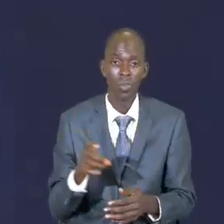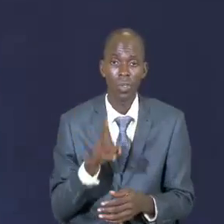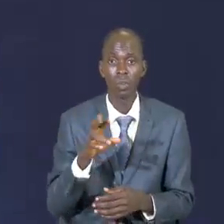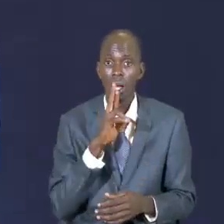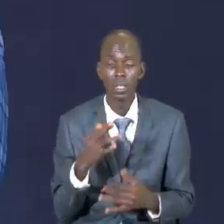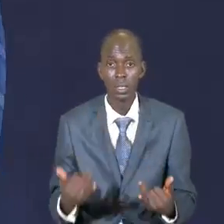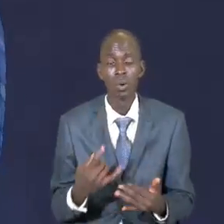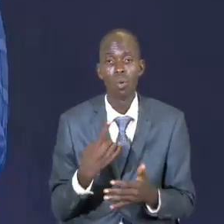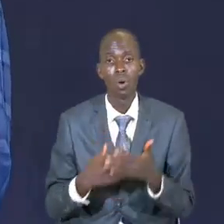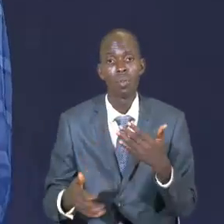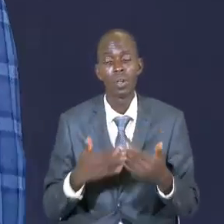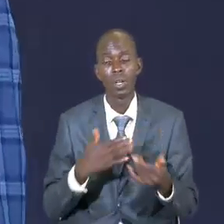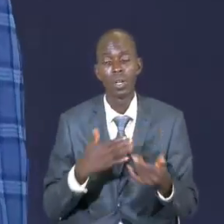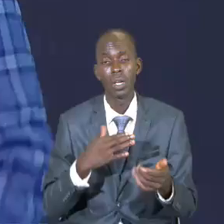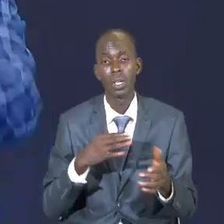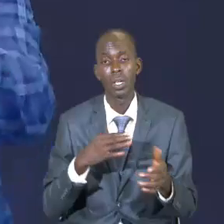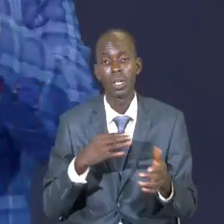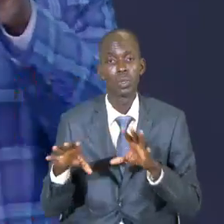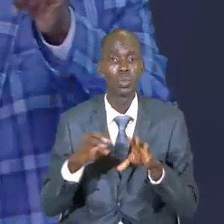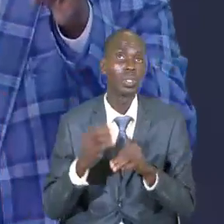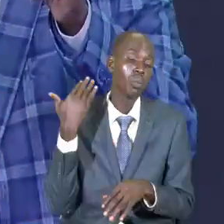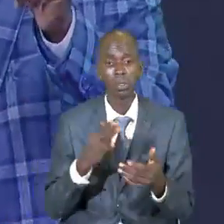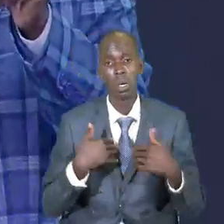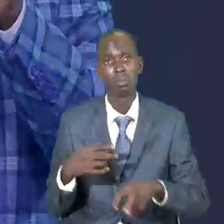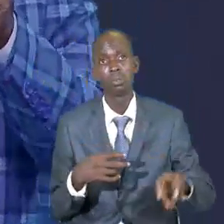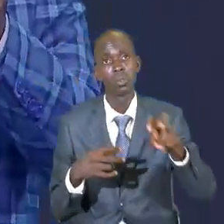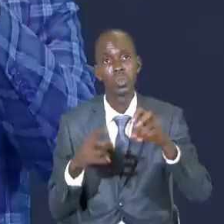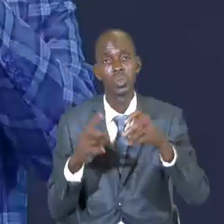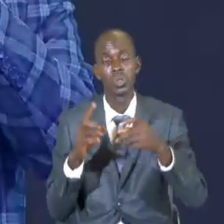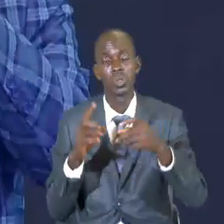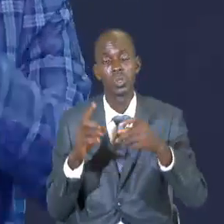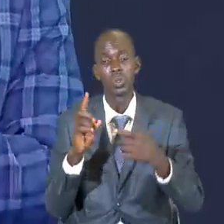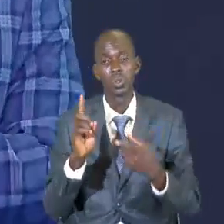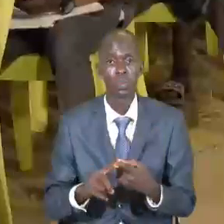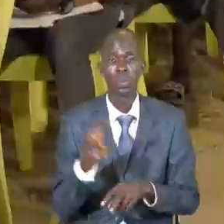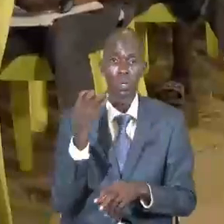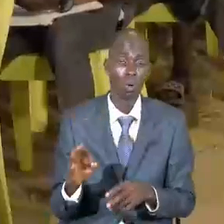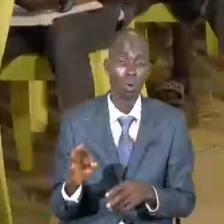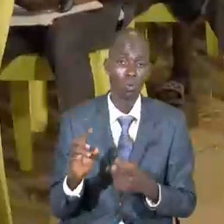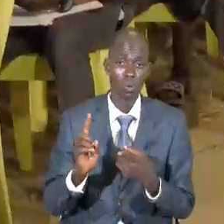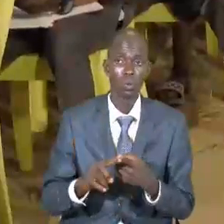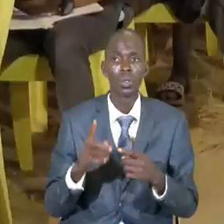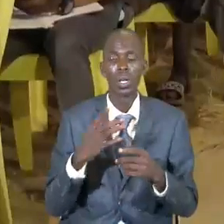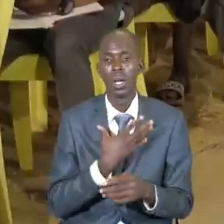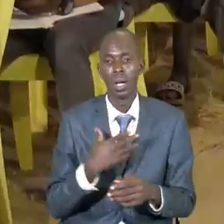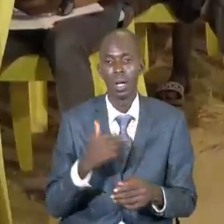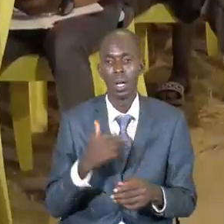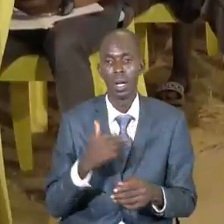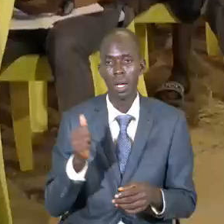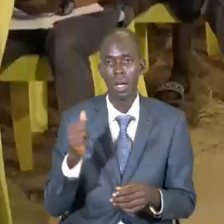are journeying to, wherever you are journeying from, an interruption comes in your life today. you will be